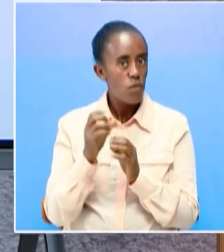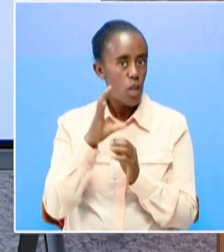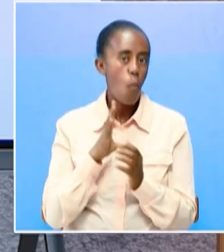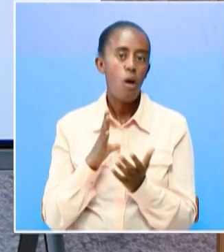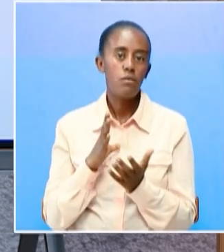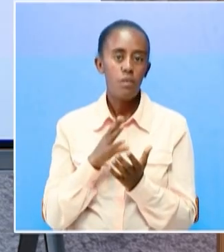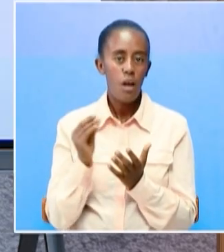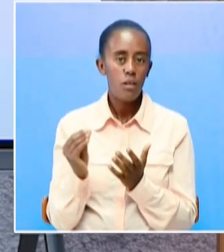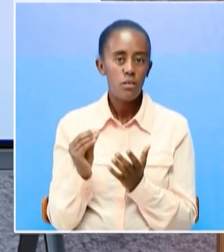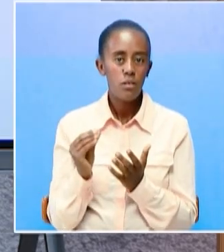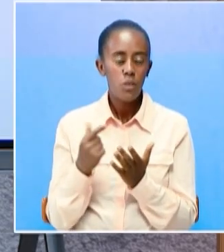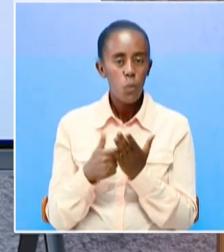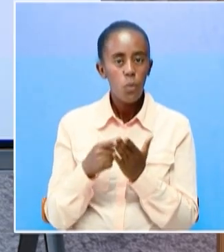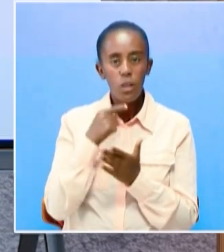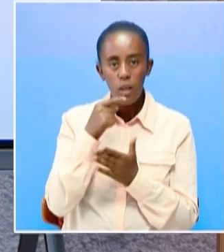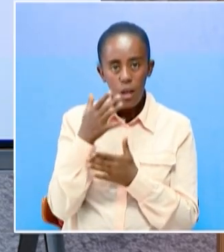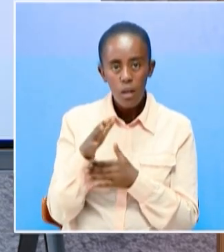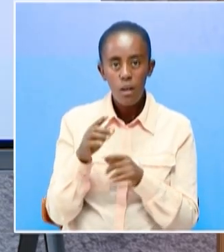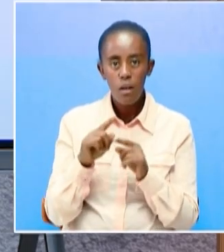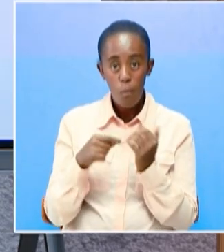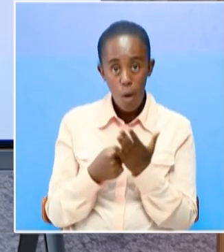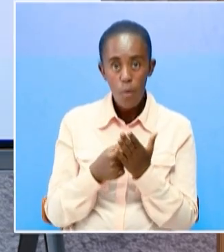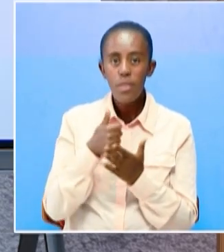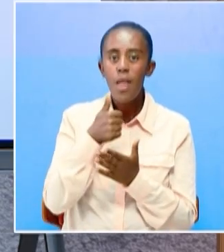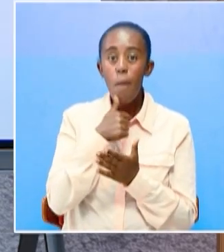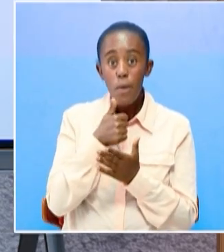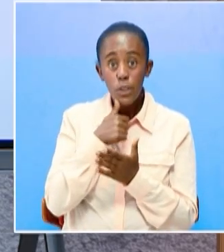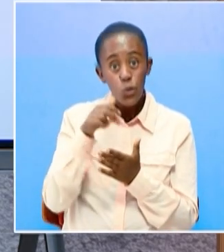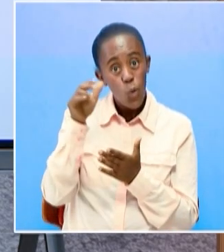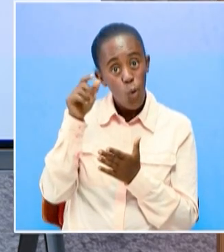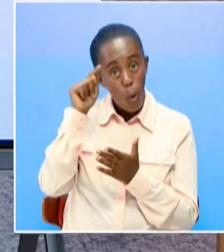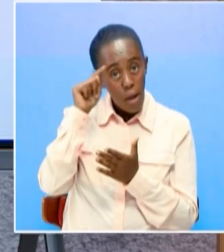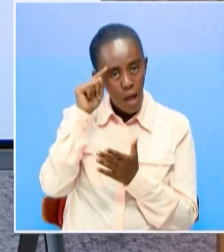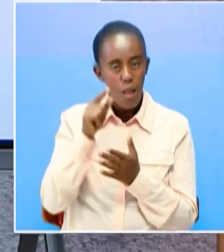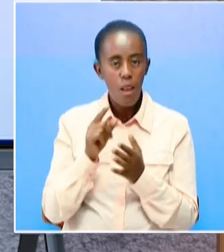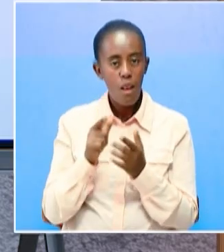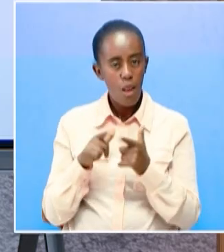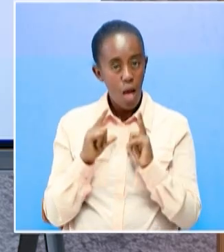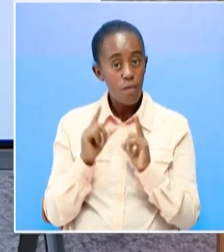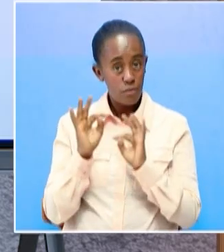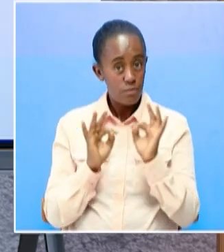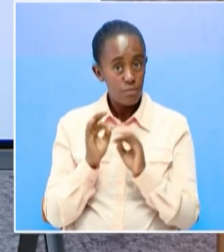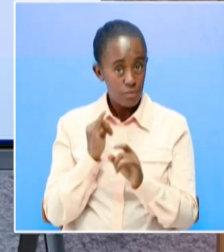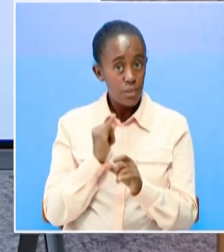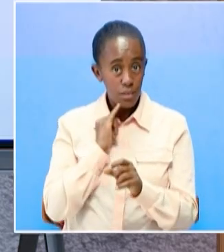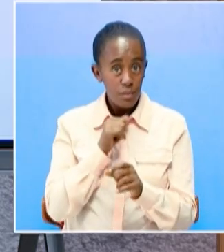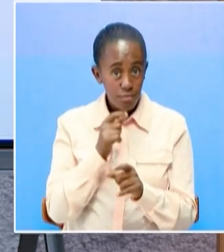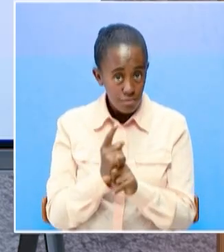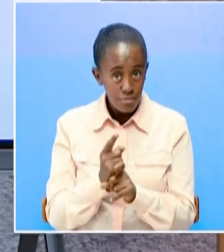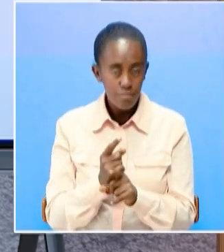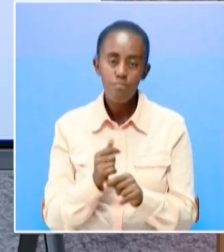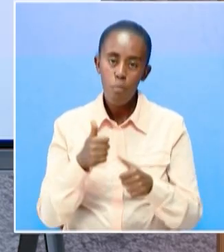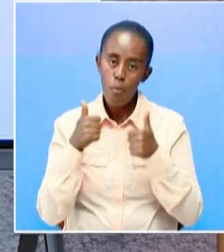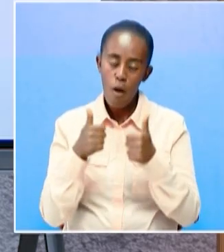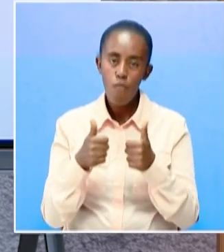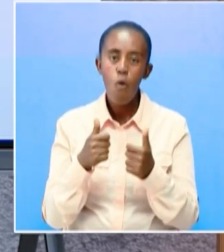And we've talked about Ababachi Govana's life history. Isn't it? Bravo. And